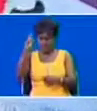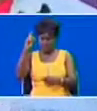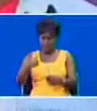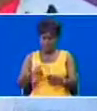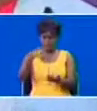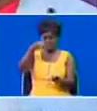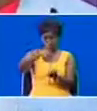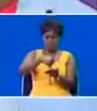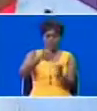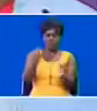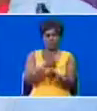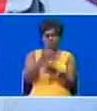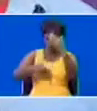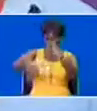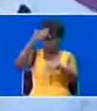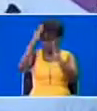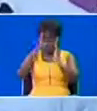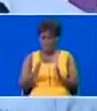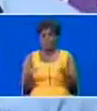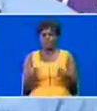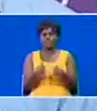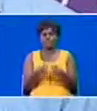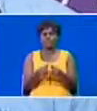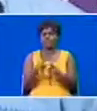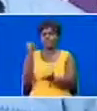have to be in tandem. You can't have players professionalized while the admin is still amateur.